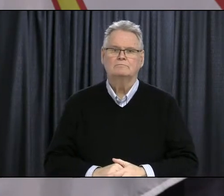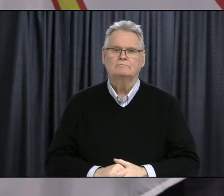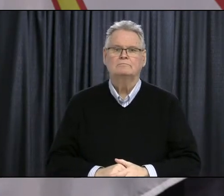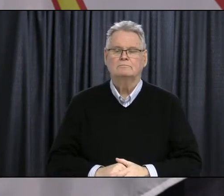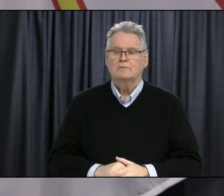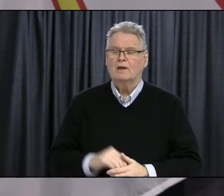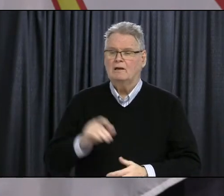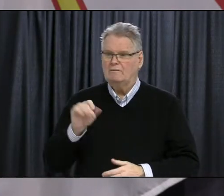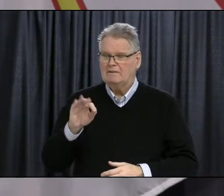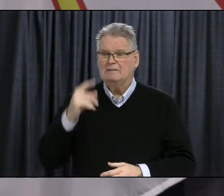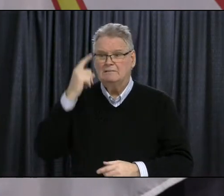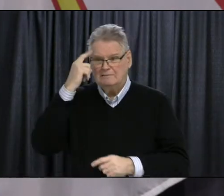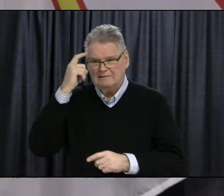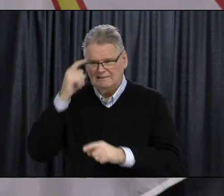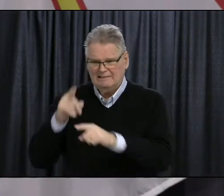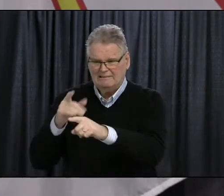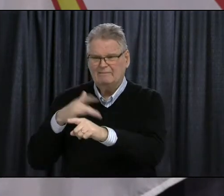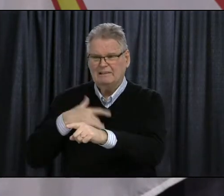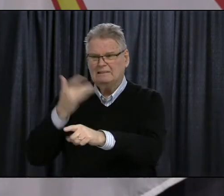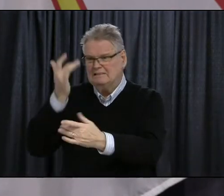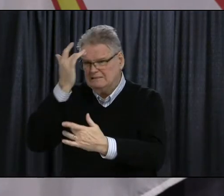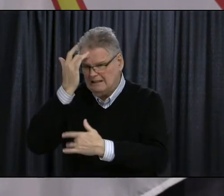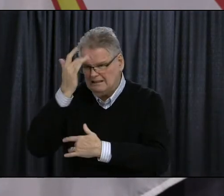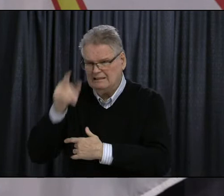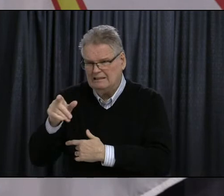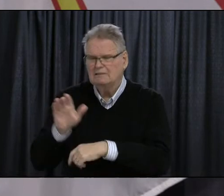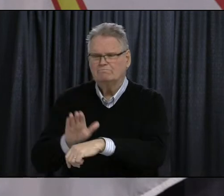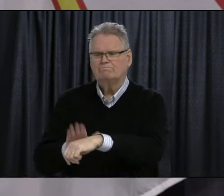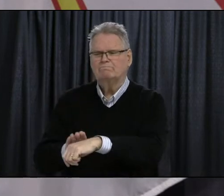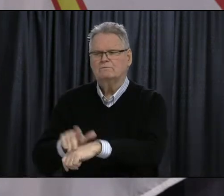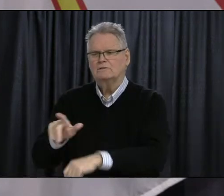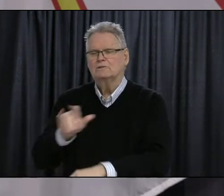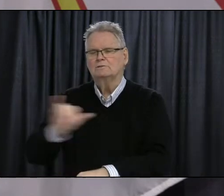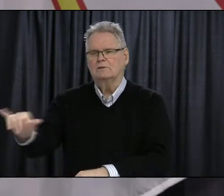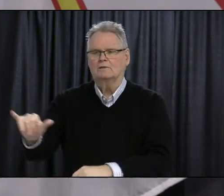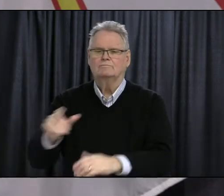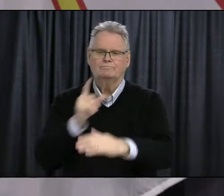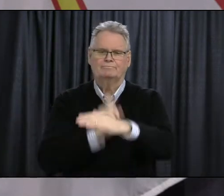contacts closely. We still will test those contacts.